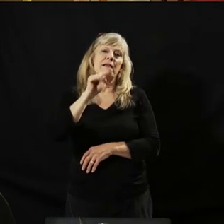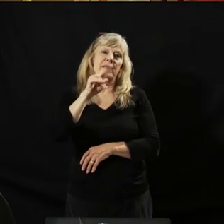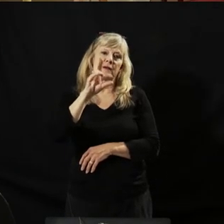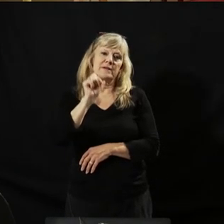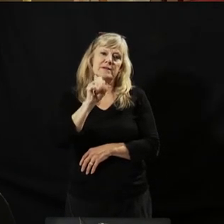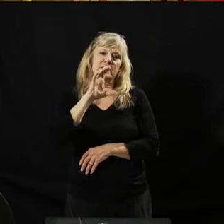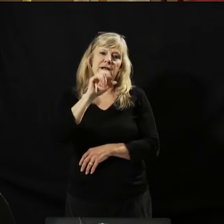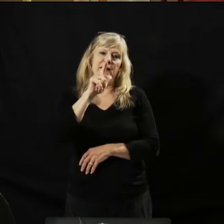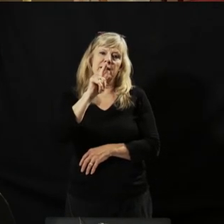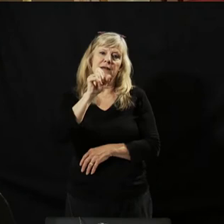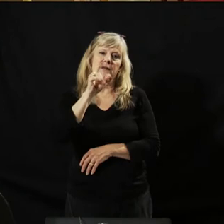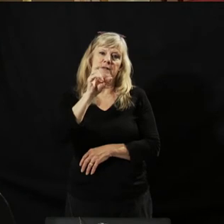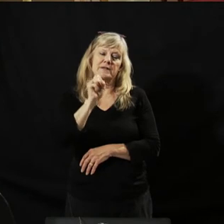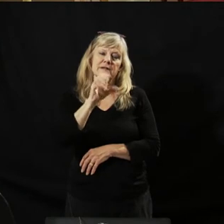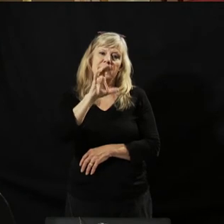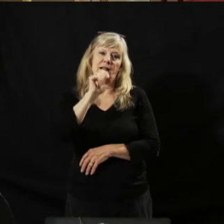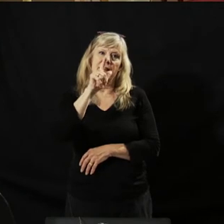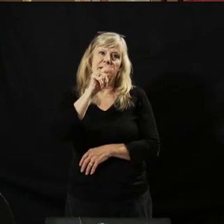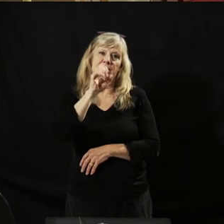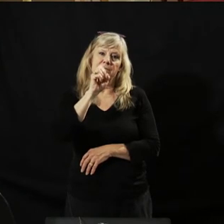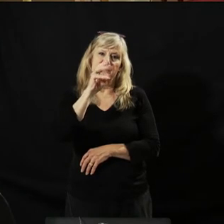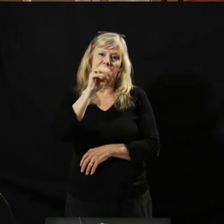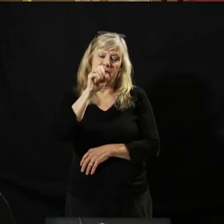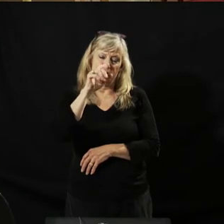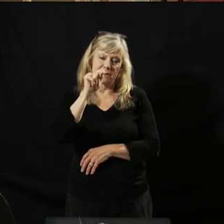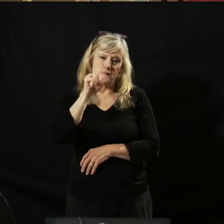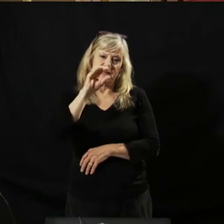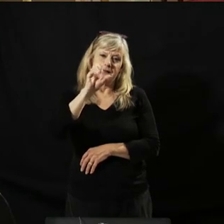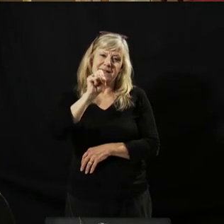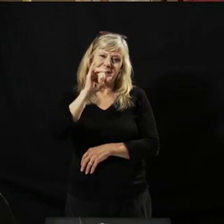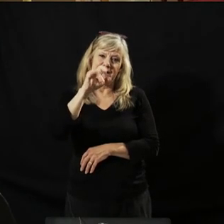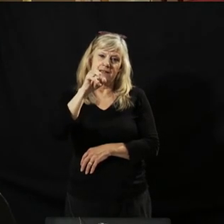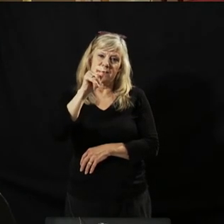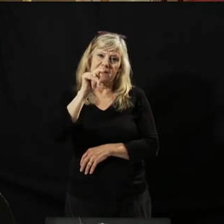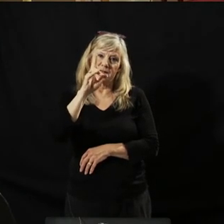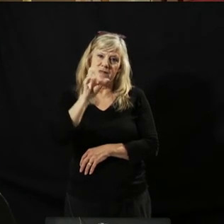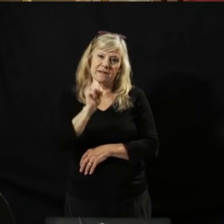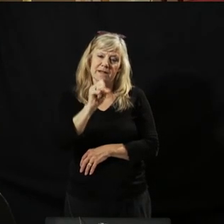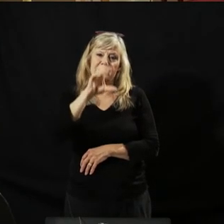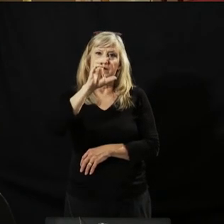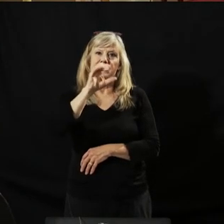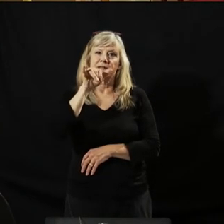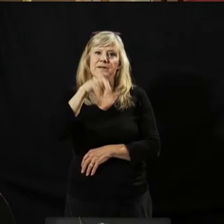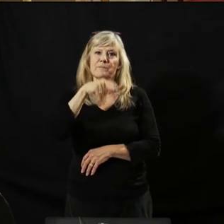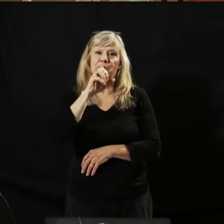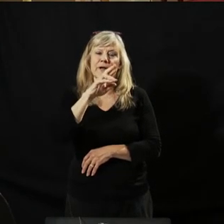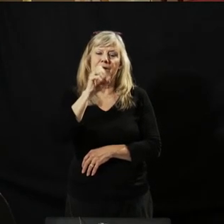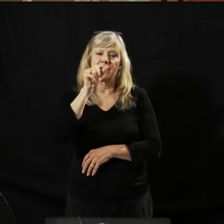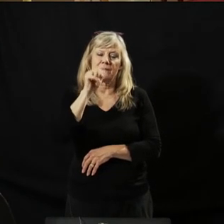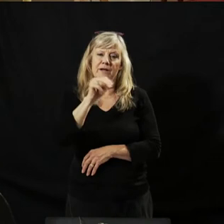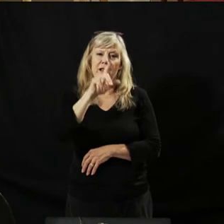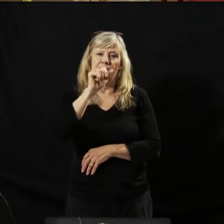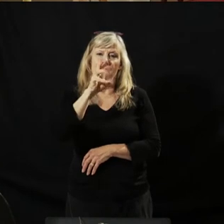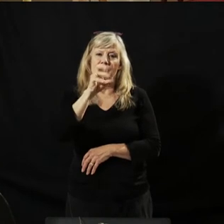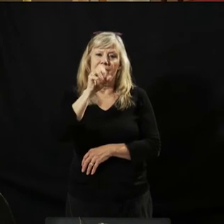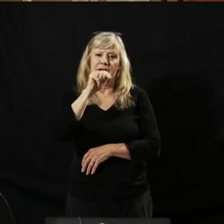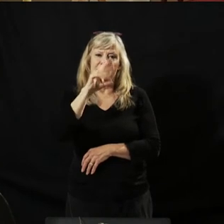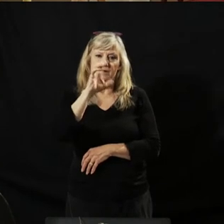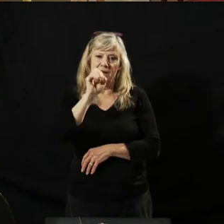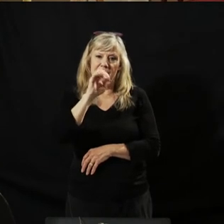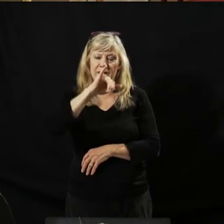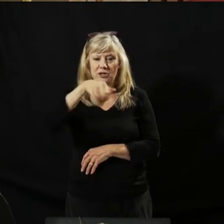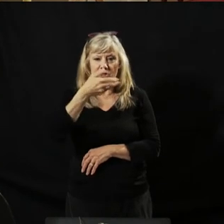Cletus, Clement, Sixtus, Cornelius, Cyprian, Lawrence, Chrysogonus, John and